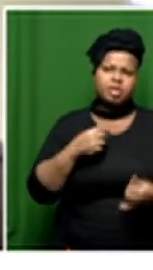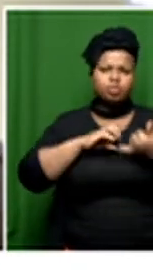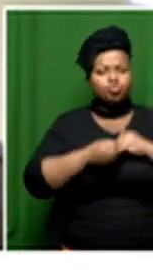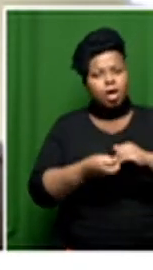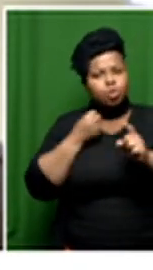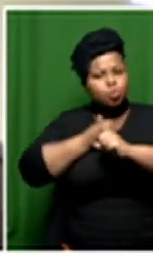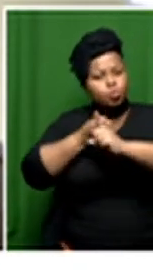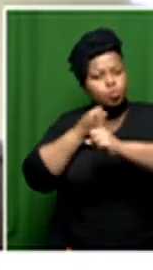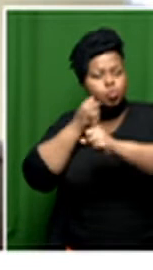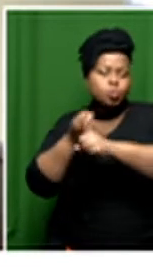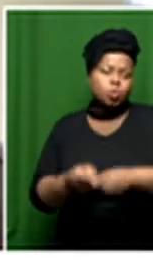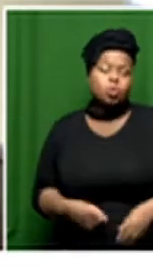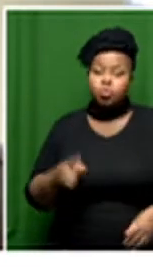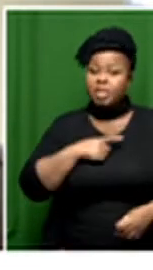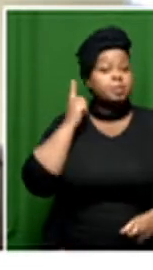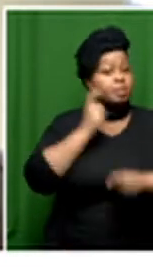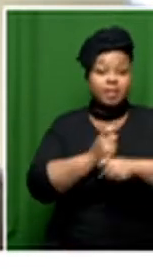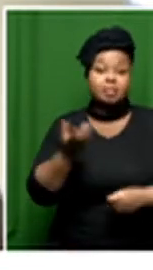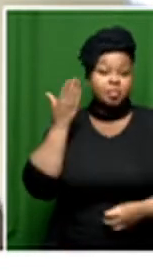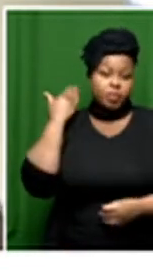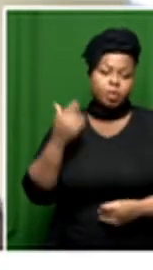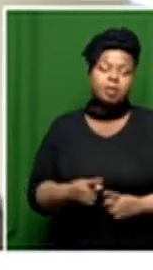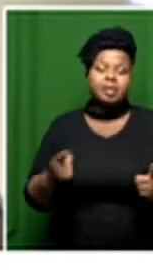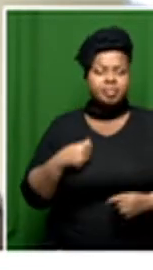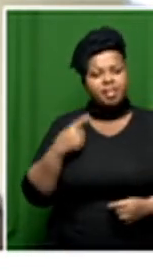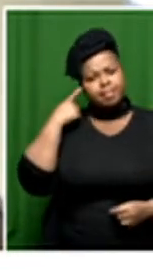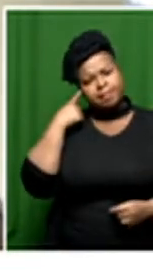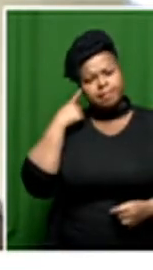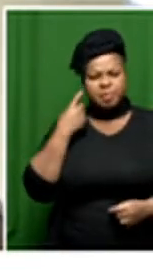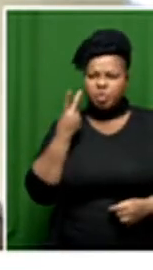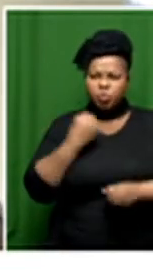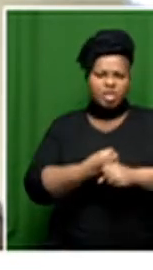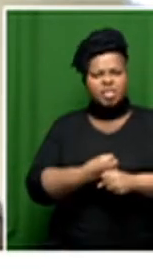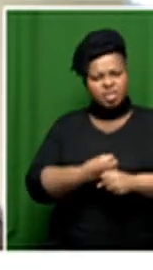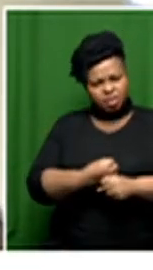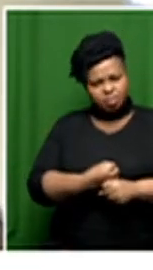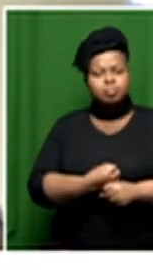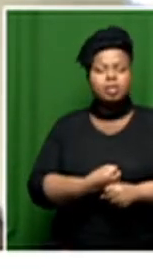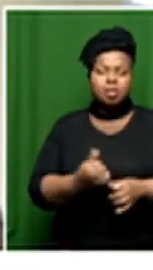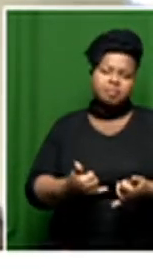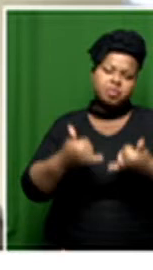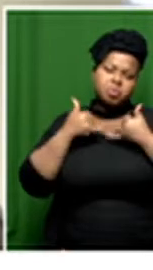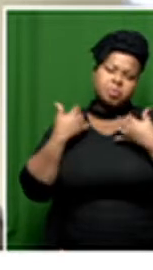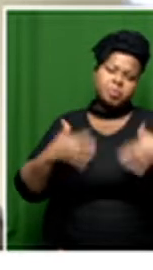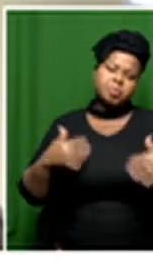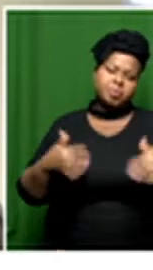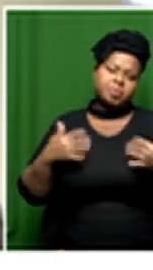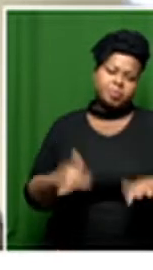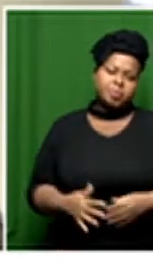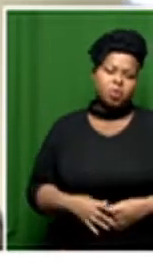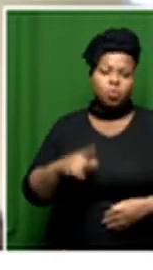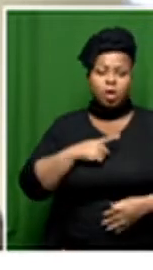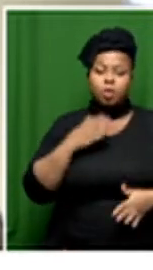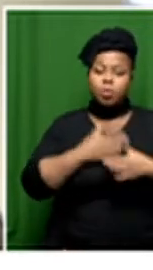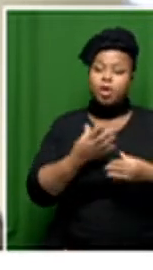of push, and it's been like a tough journey, but I think the last like 2 years has definitely been rewarding. I get to